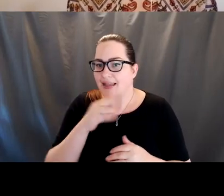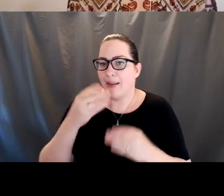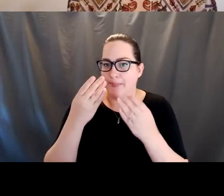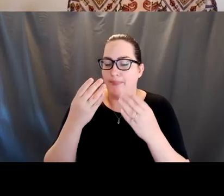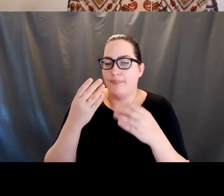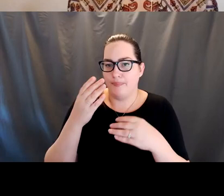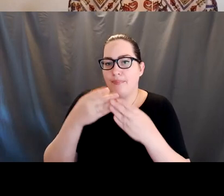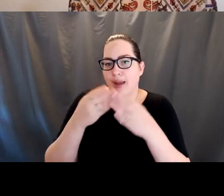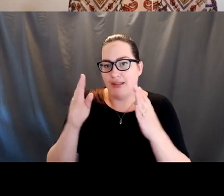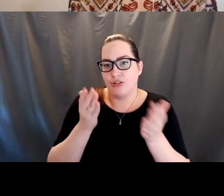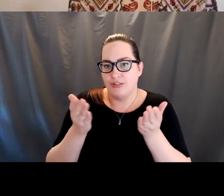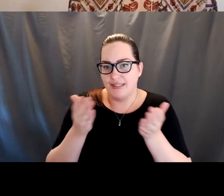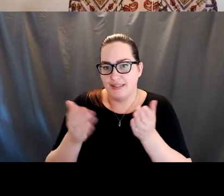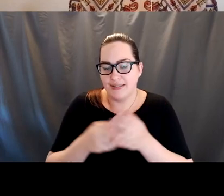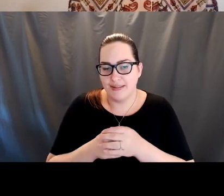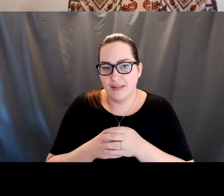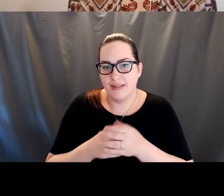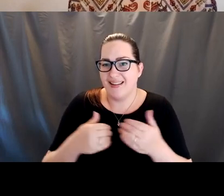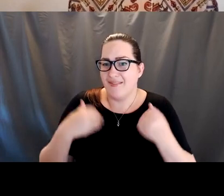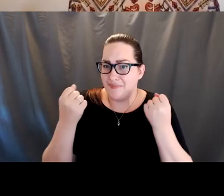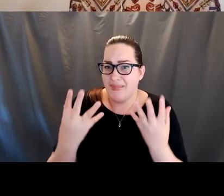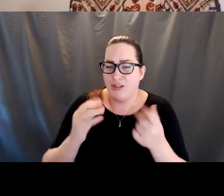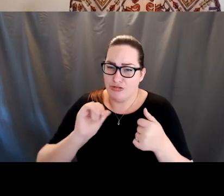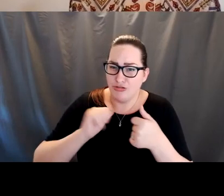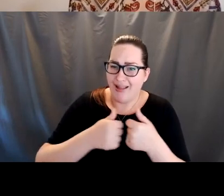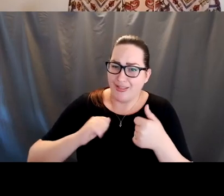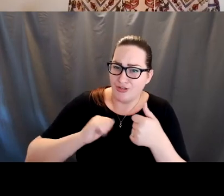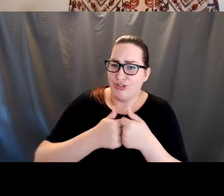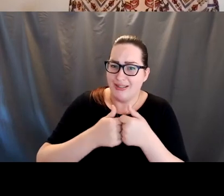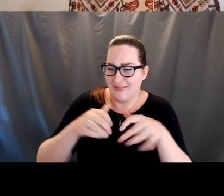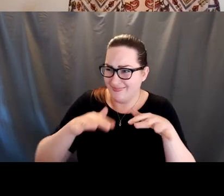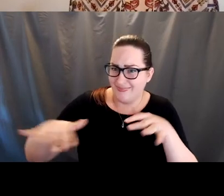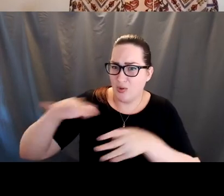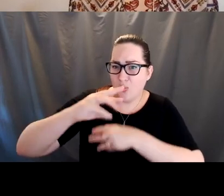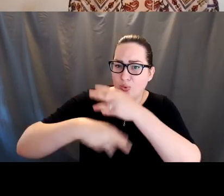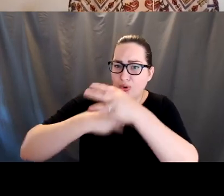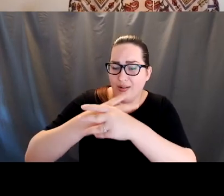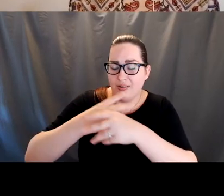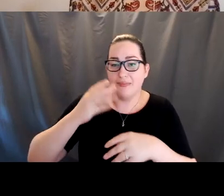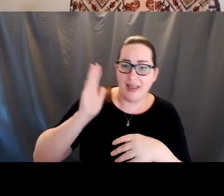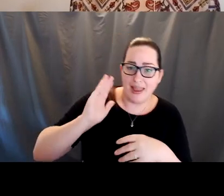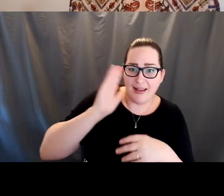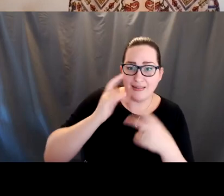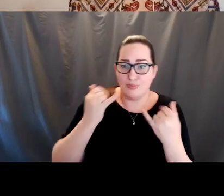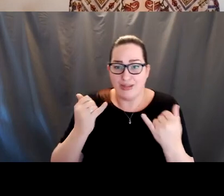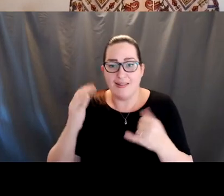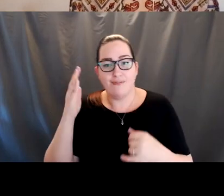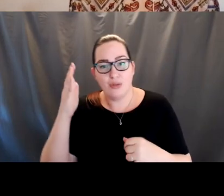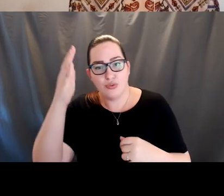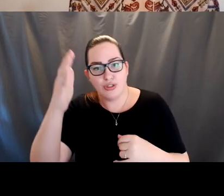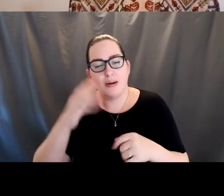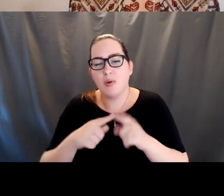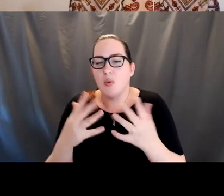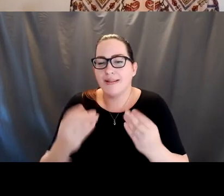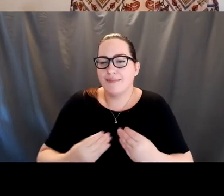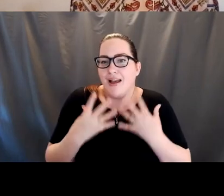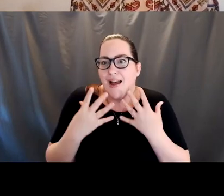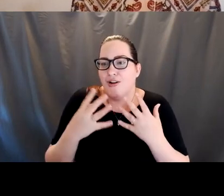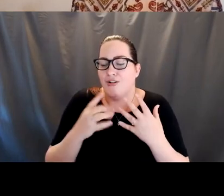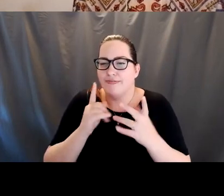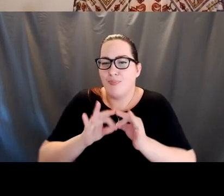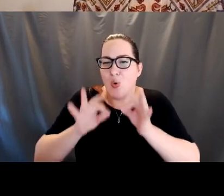facing our community and the world, past, present, and future, and fosters big ideas that will inspire and transform Ohlone and the